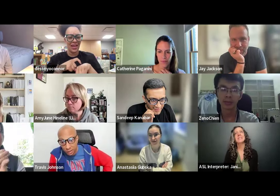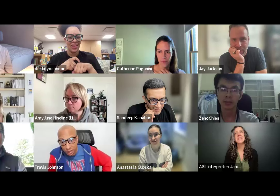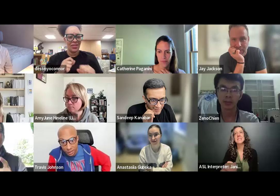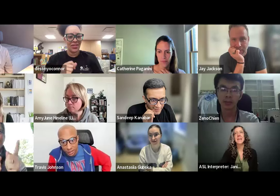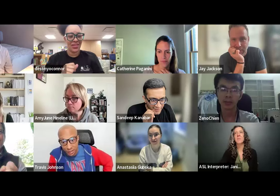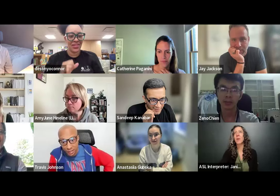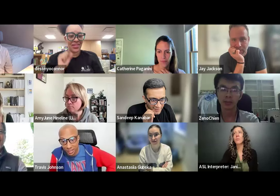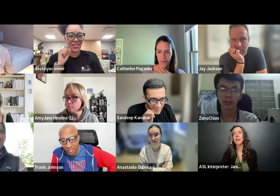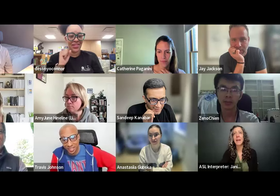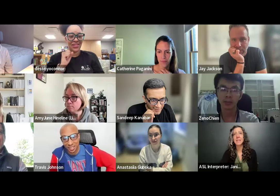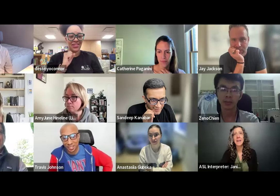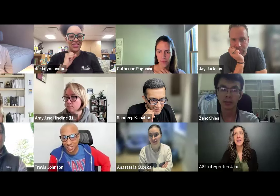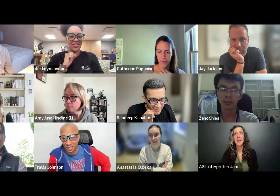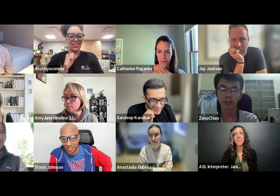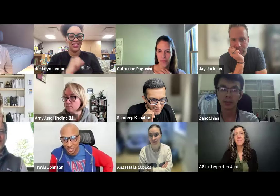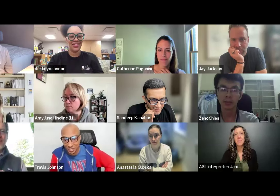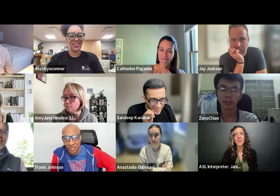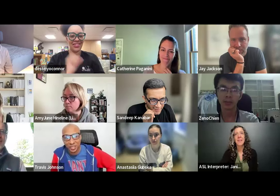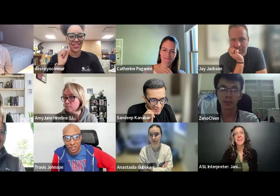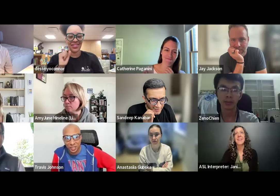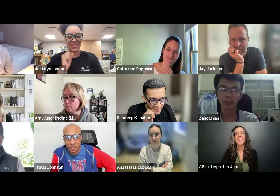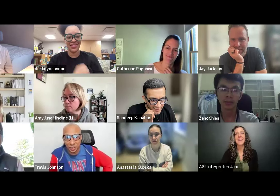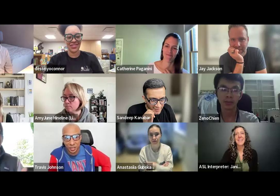fine. Destiny saying, we are running out of time.